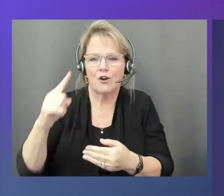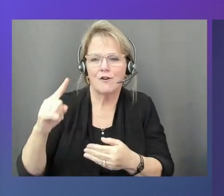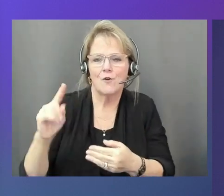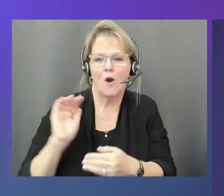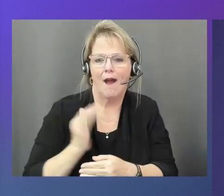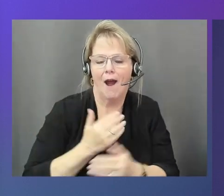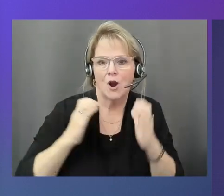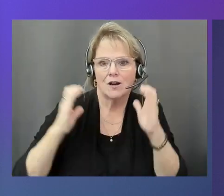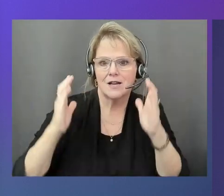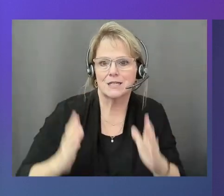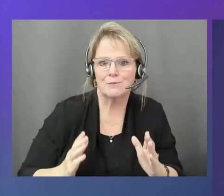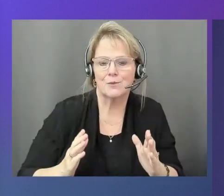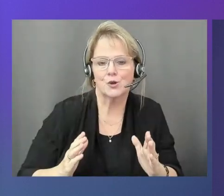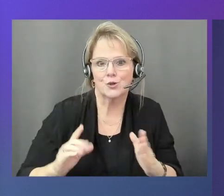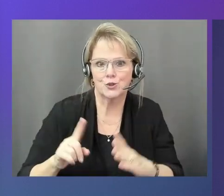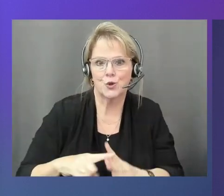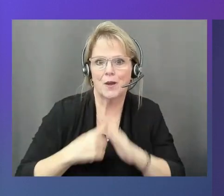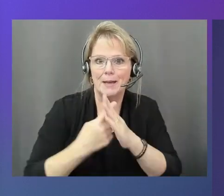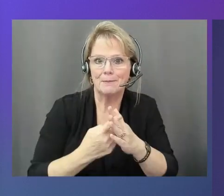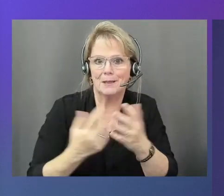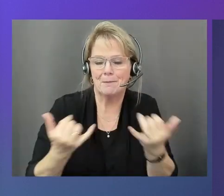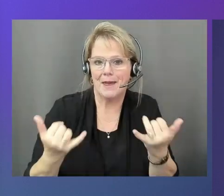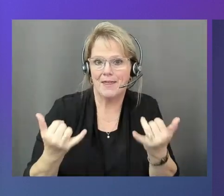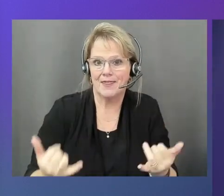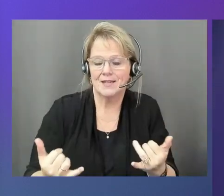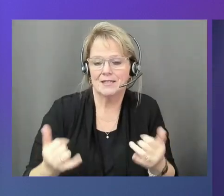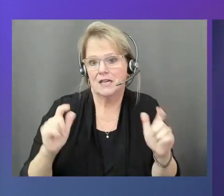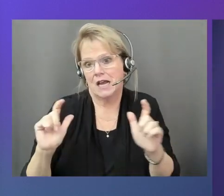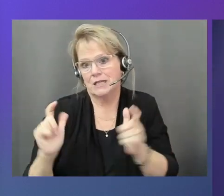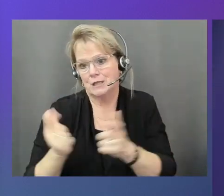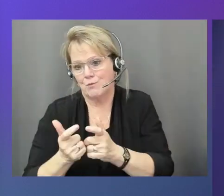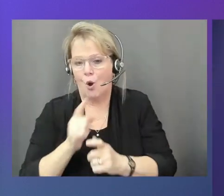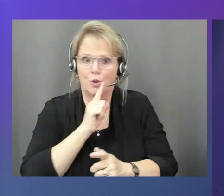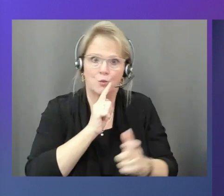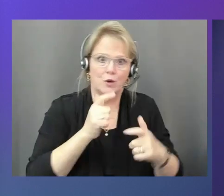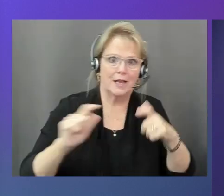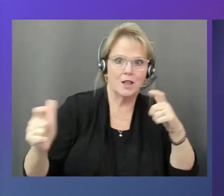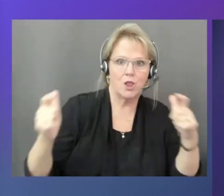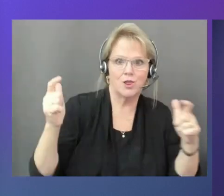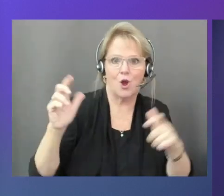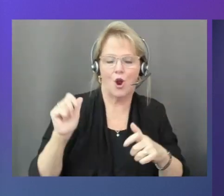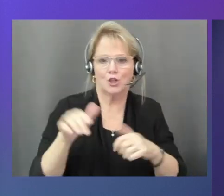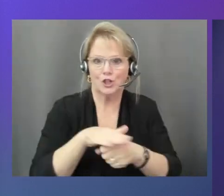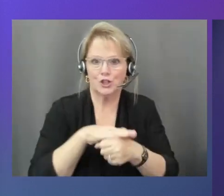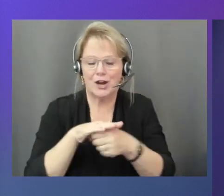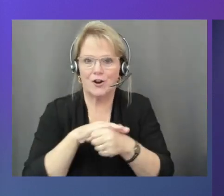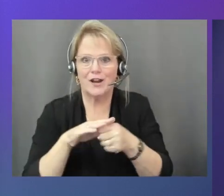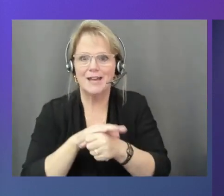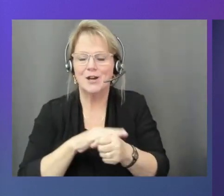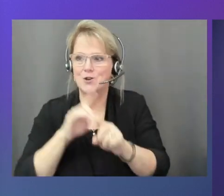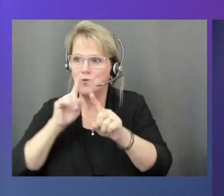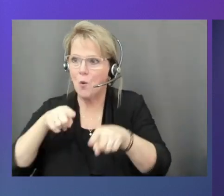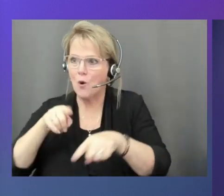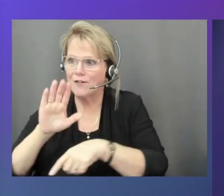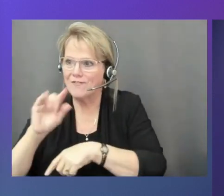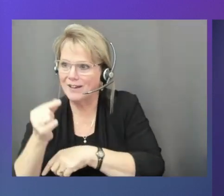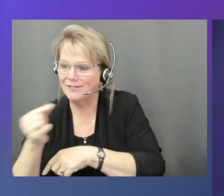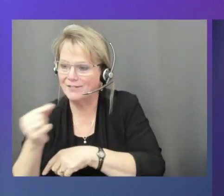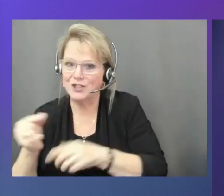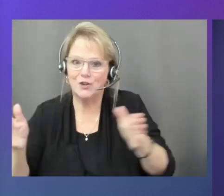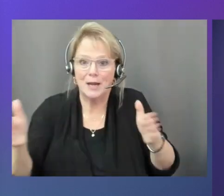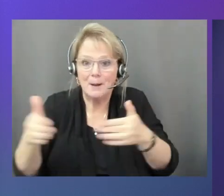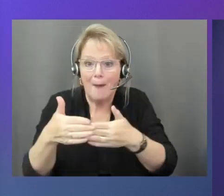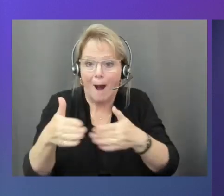or even a really large area. You order the private 5G, you get a box of stuff, you plug it in, it's already configured. I can see how